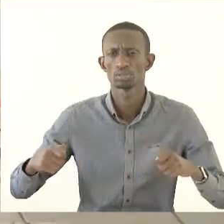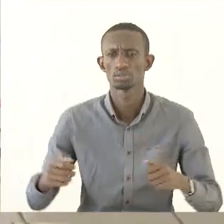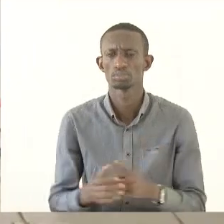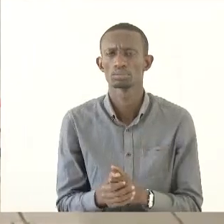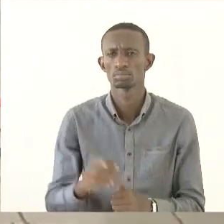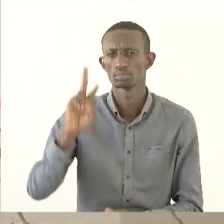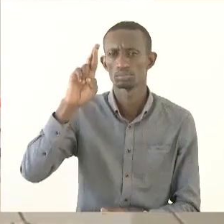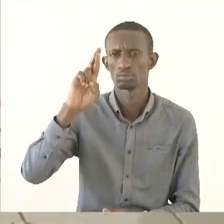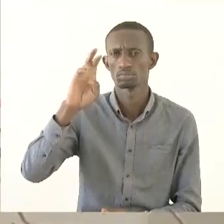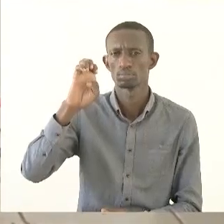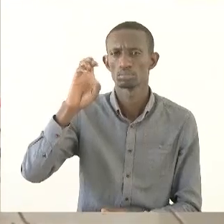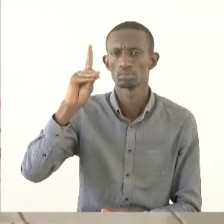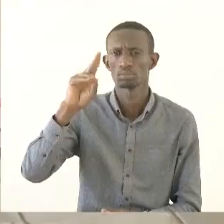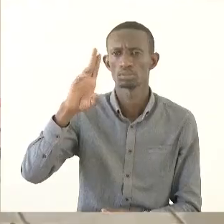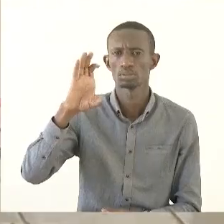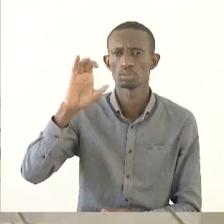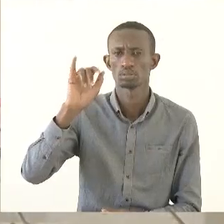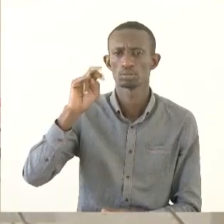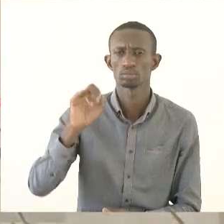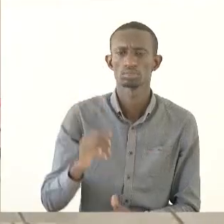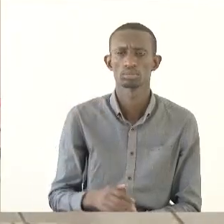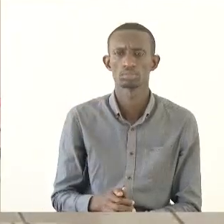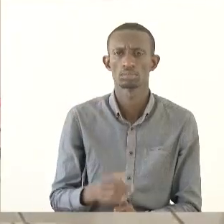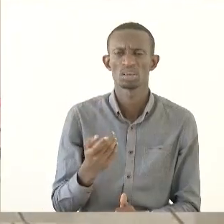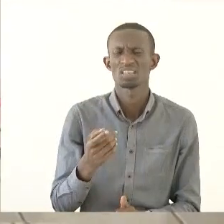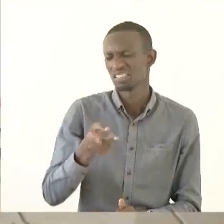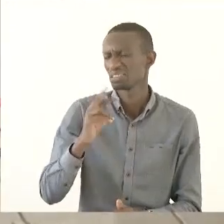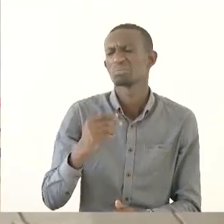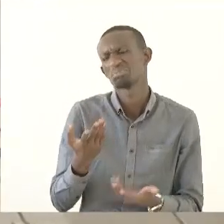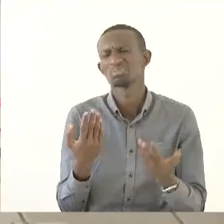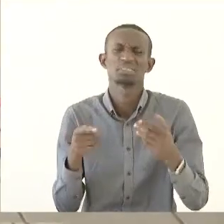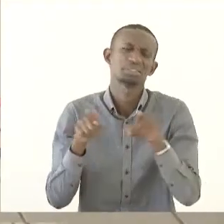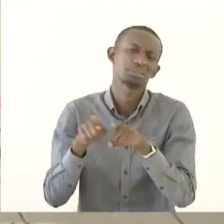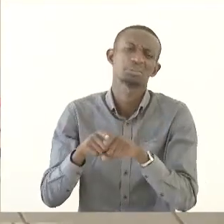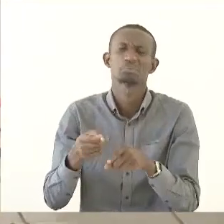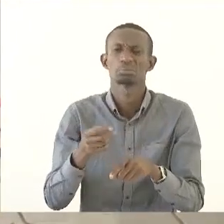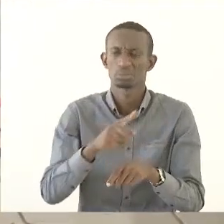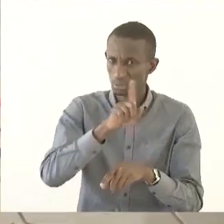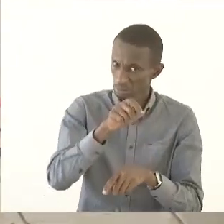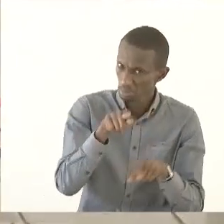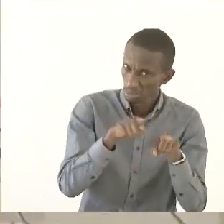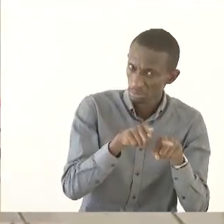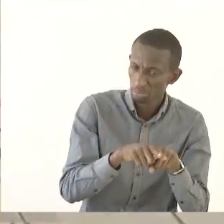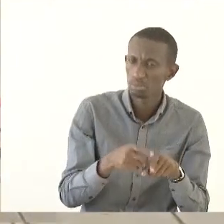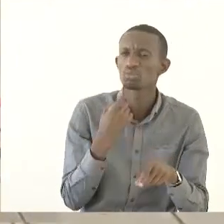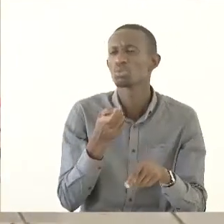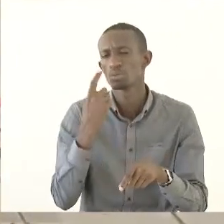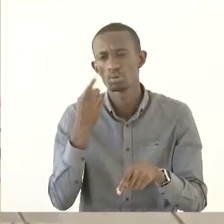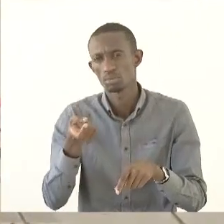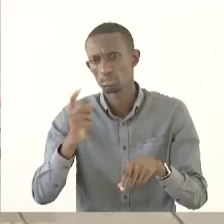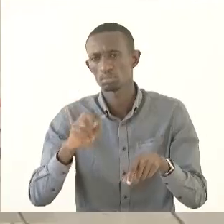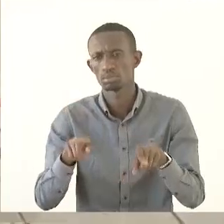reduction reaction. We had, I think, answered the same question, similar question, in the